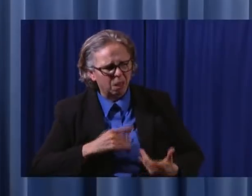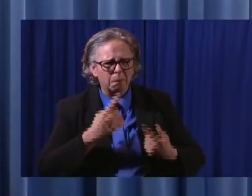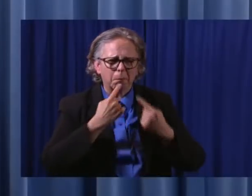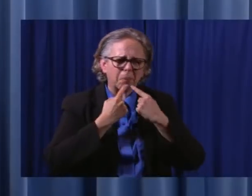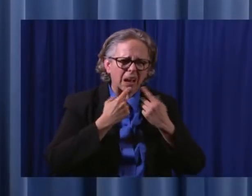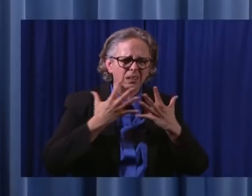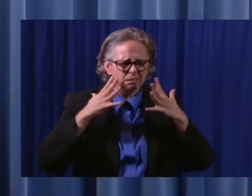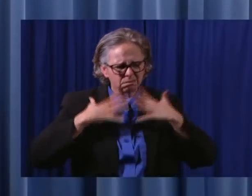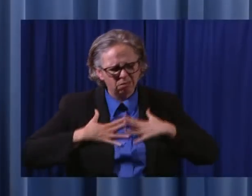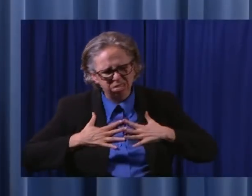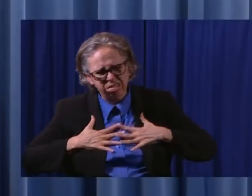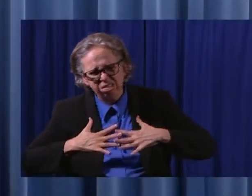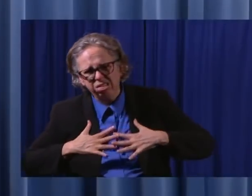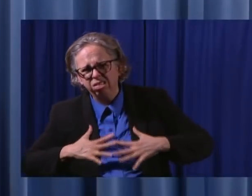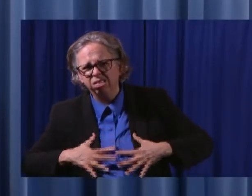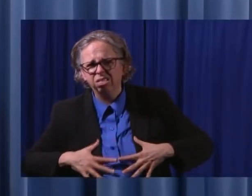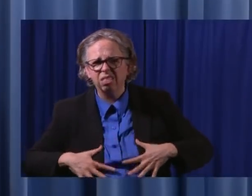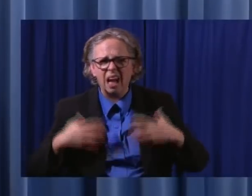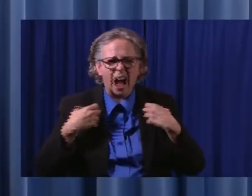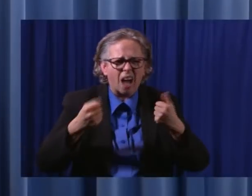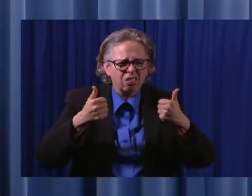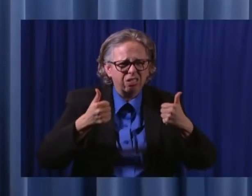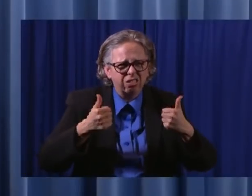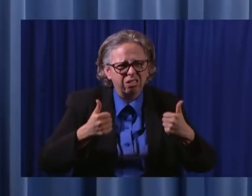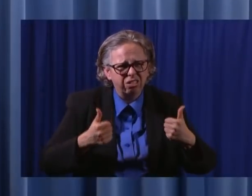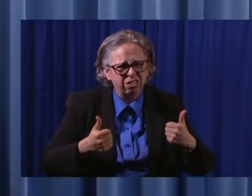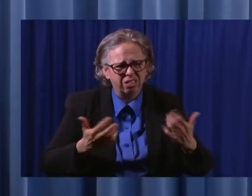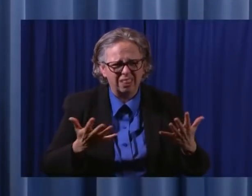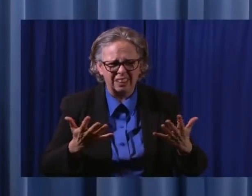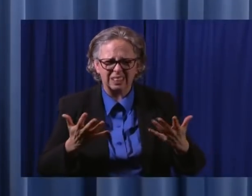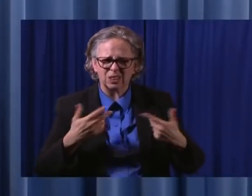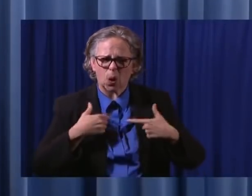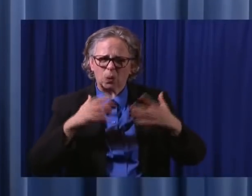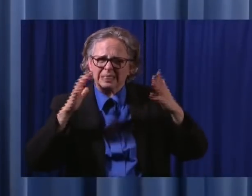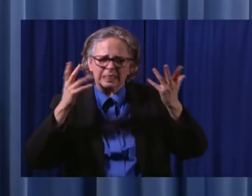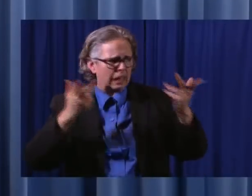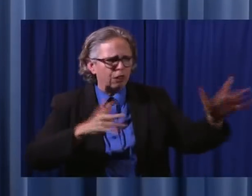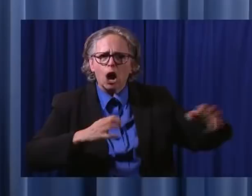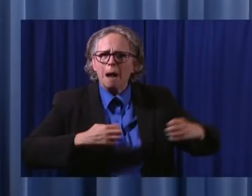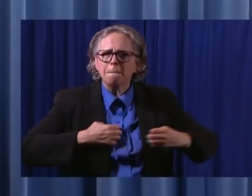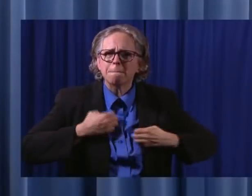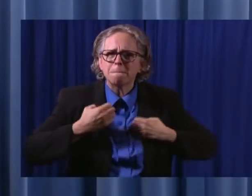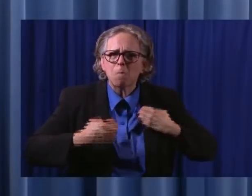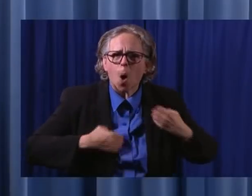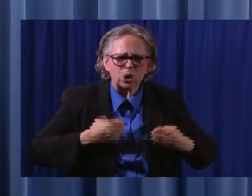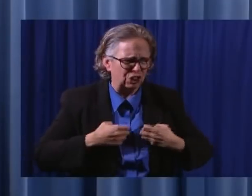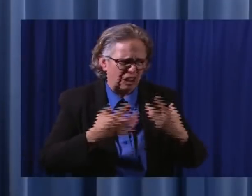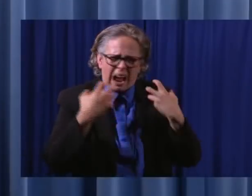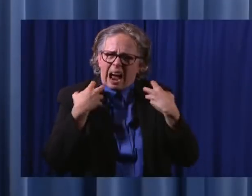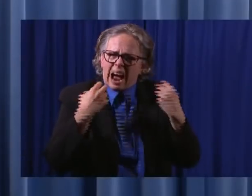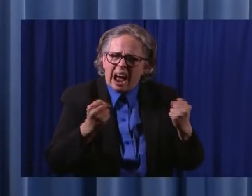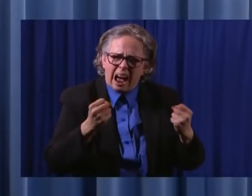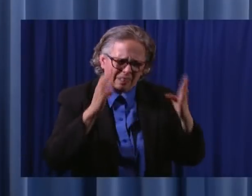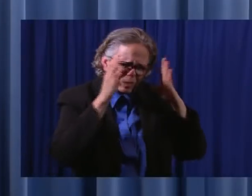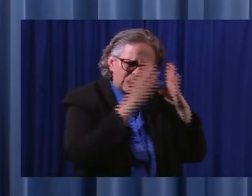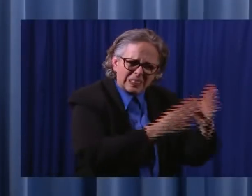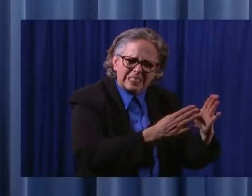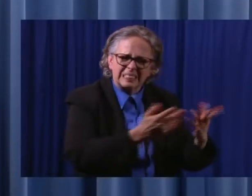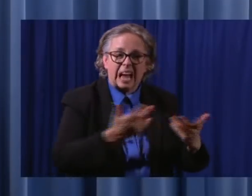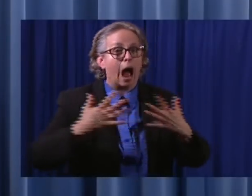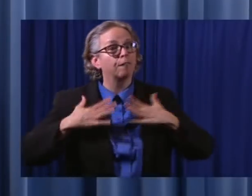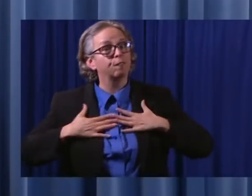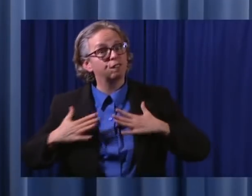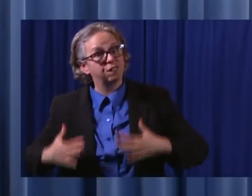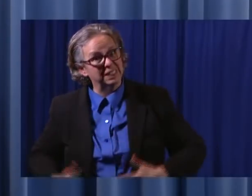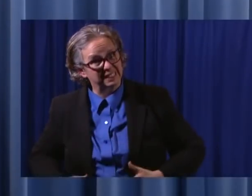visits necessary to address the person's emotional wellness while safely managing potential physical health risk. On